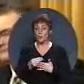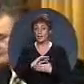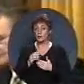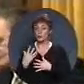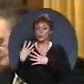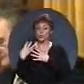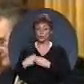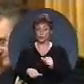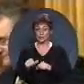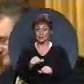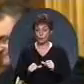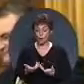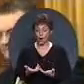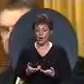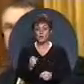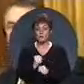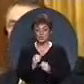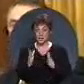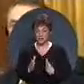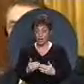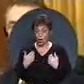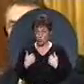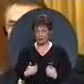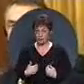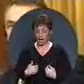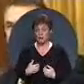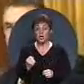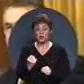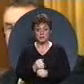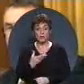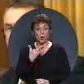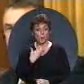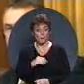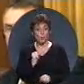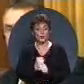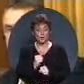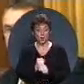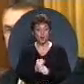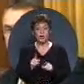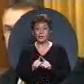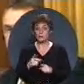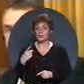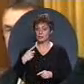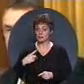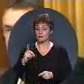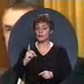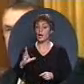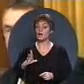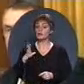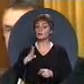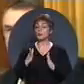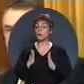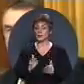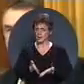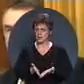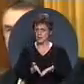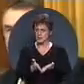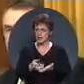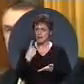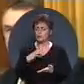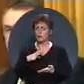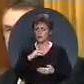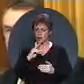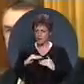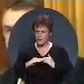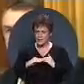our military and diplomats are joining them in trying to bring stability to that region so that we can provide the kind of social and economic development that